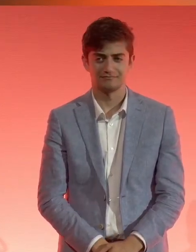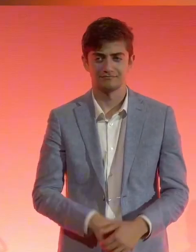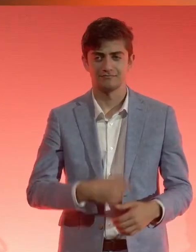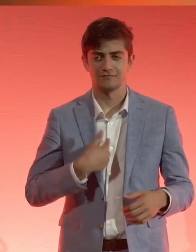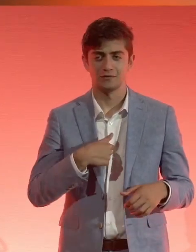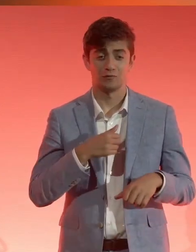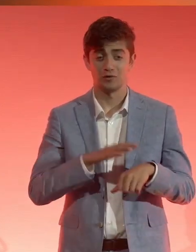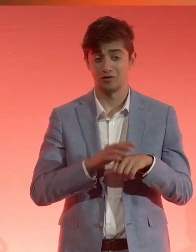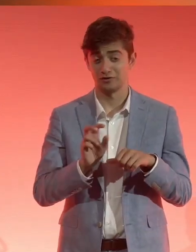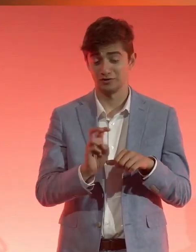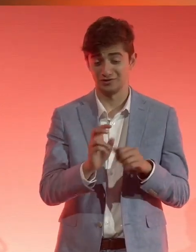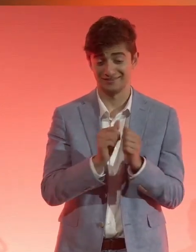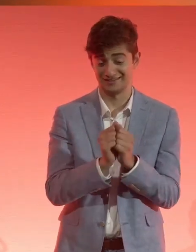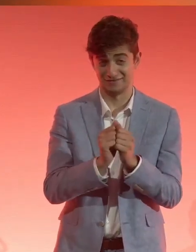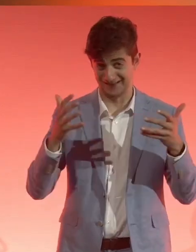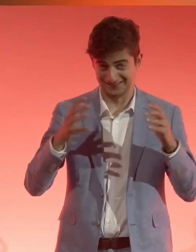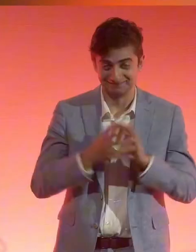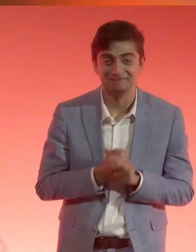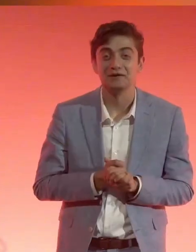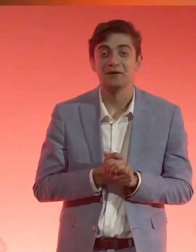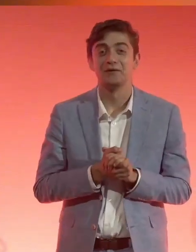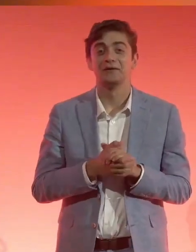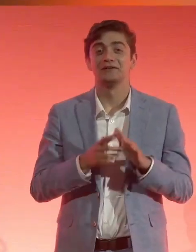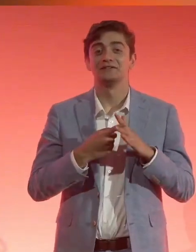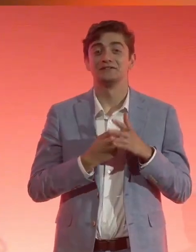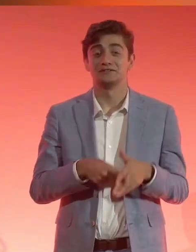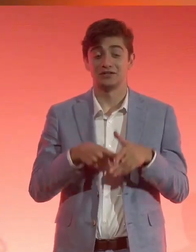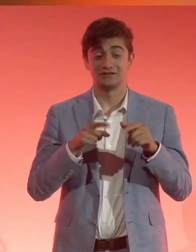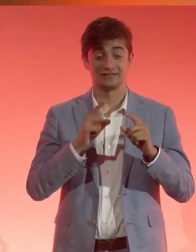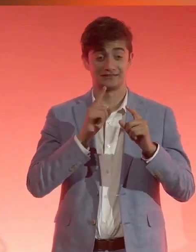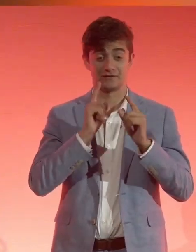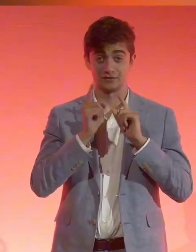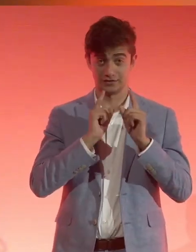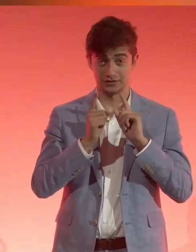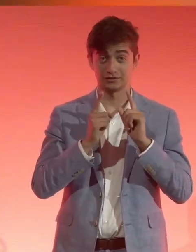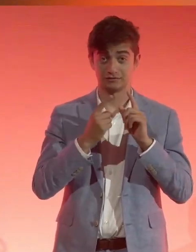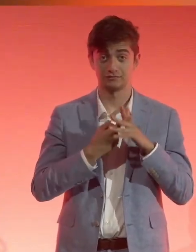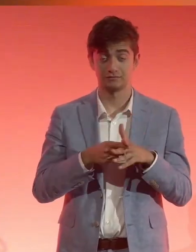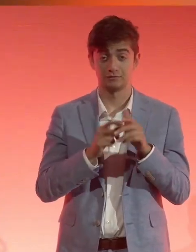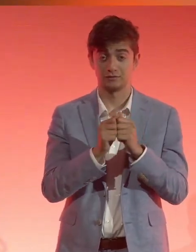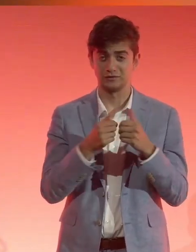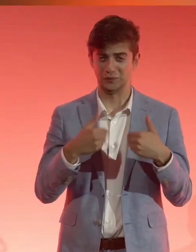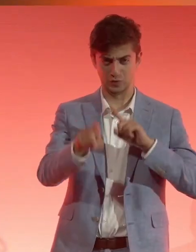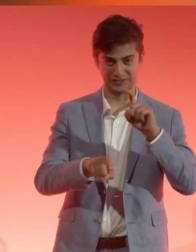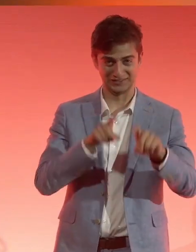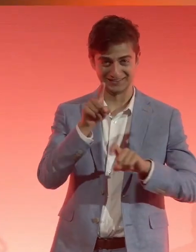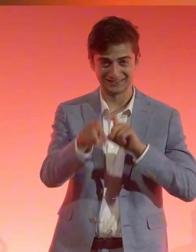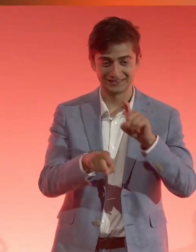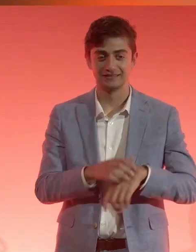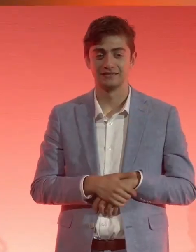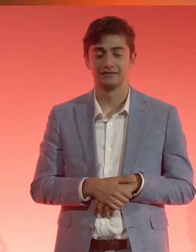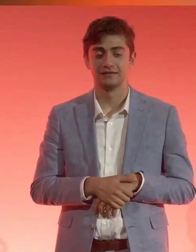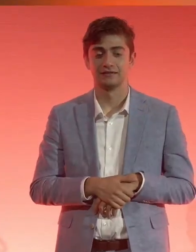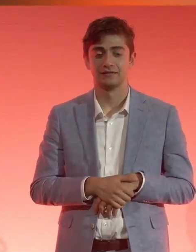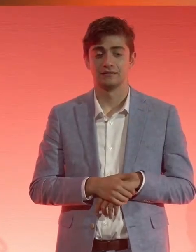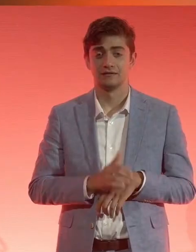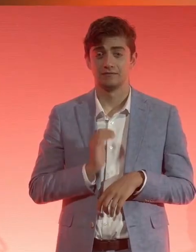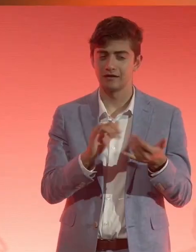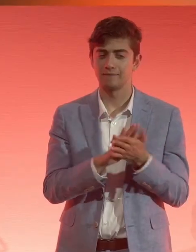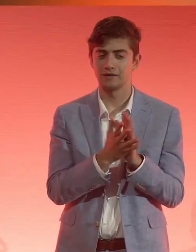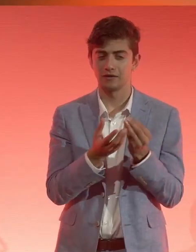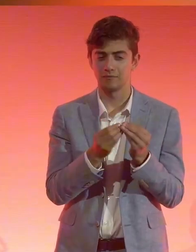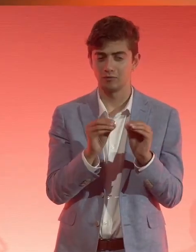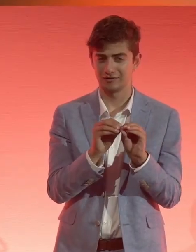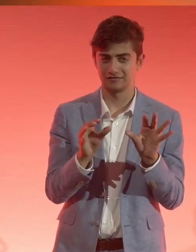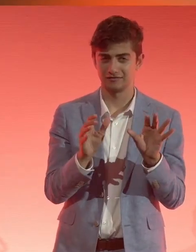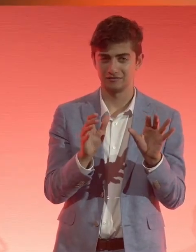at the beginning of this conversation, we started with some deeply human questions. The answers are coming into focus.